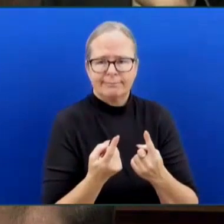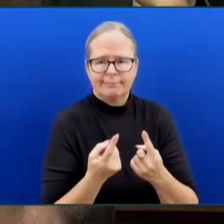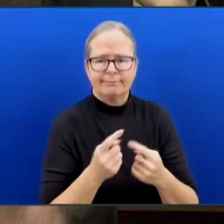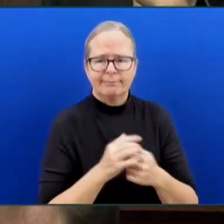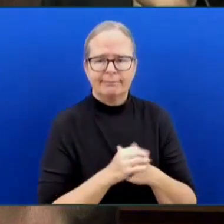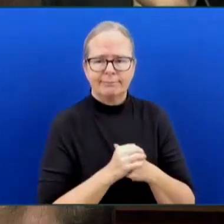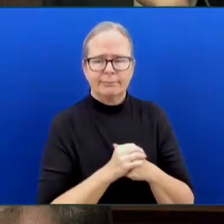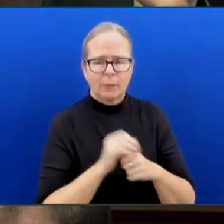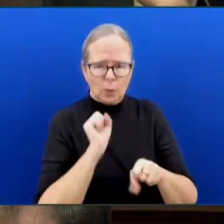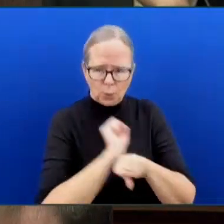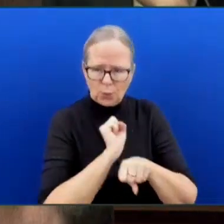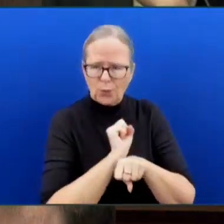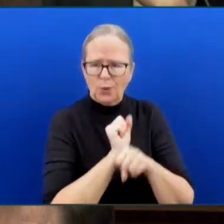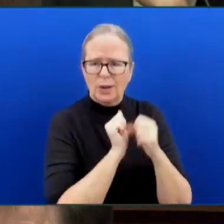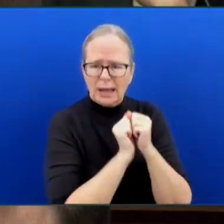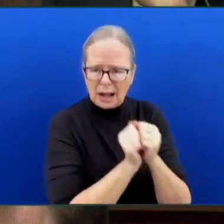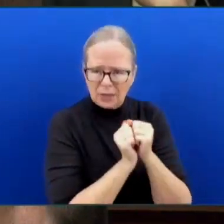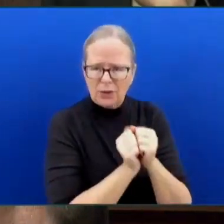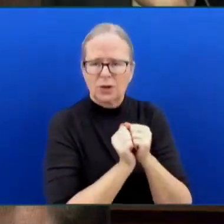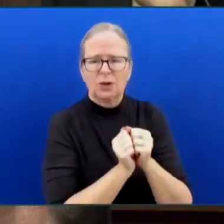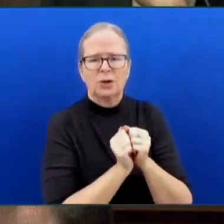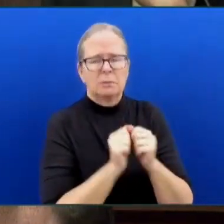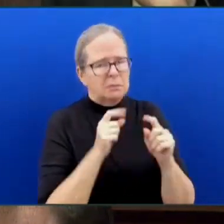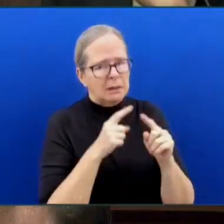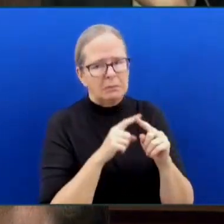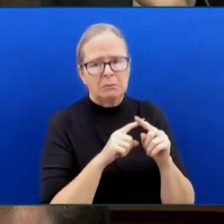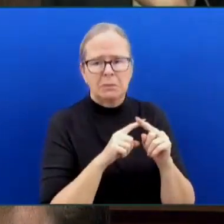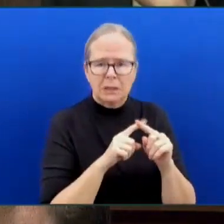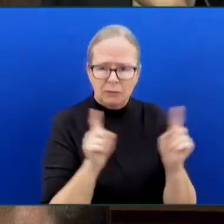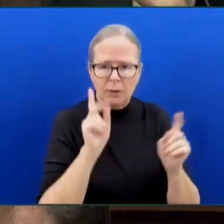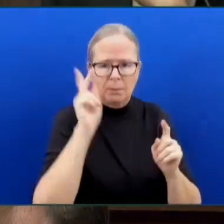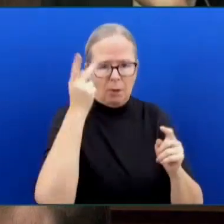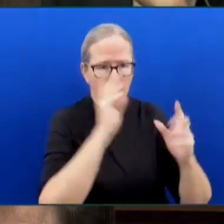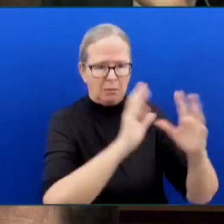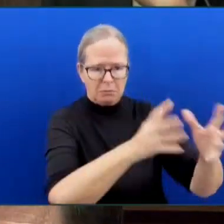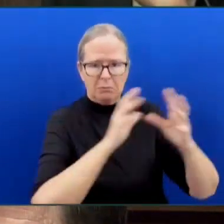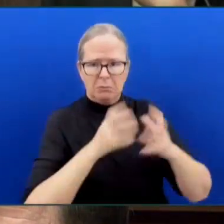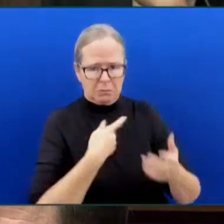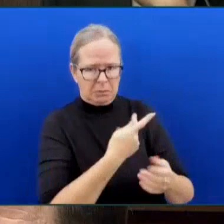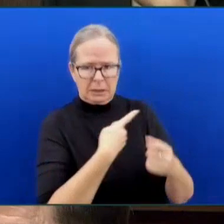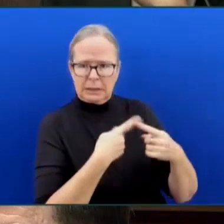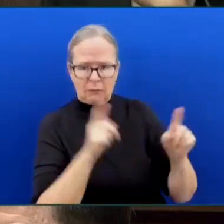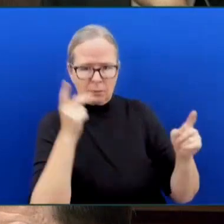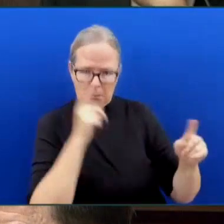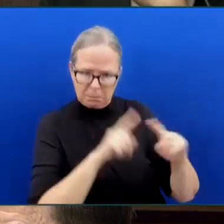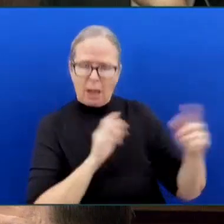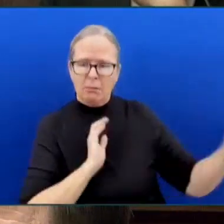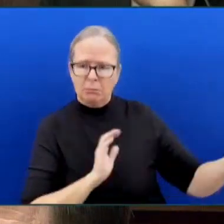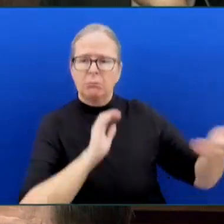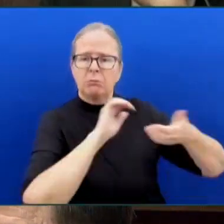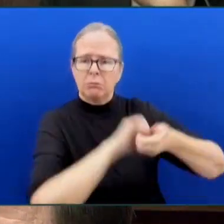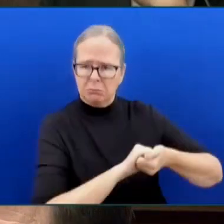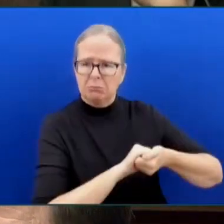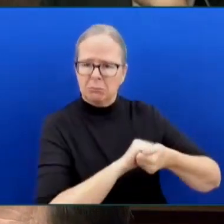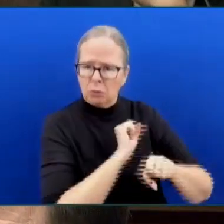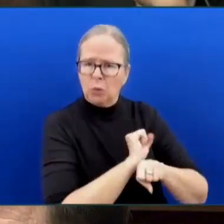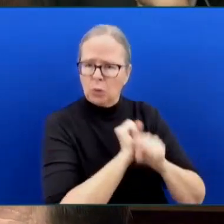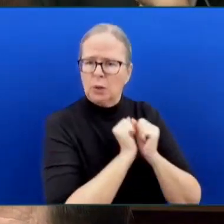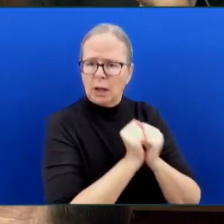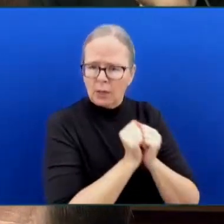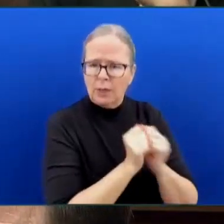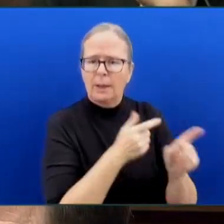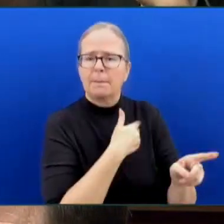with resolutions. Every member, including the member from Surrey White Rock, including the member from Priest River North, showed up to that